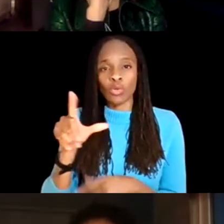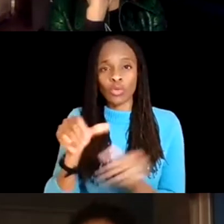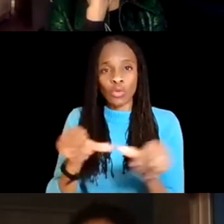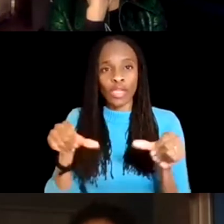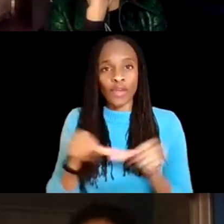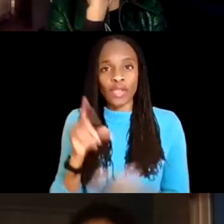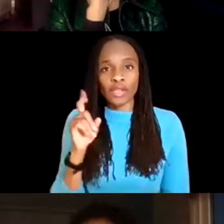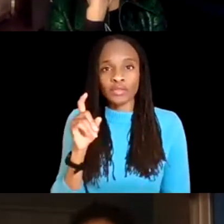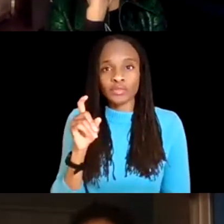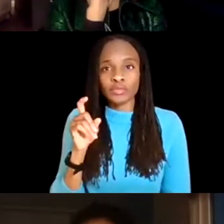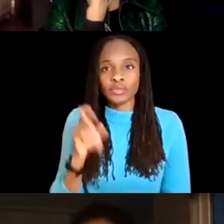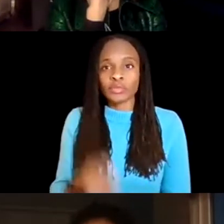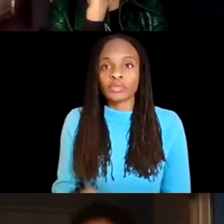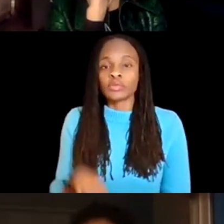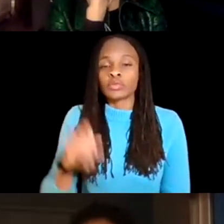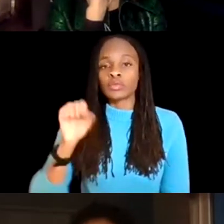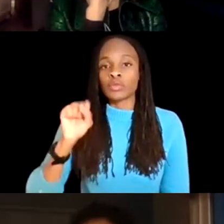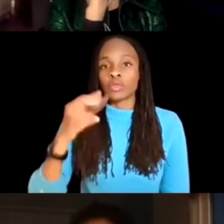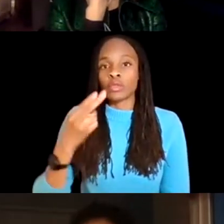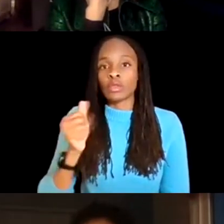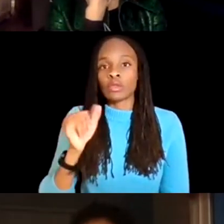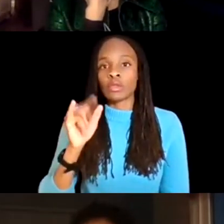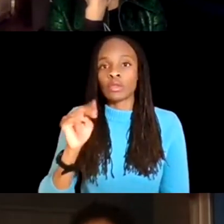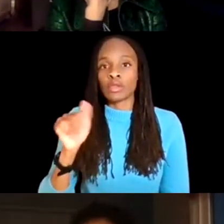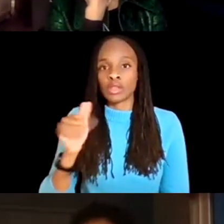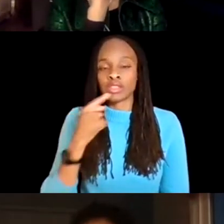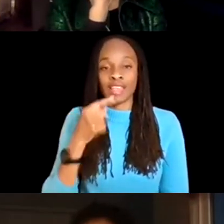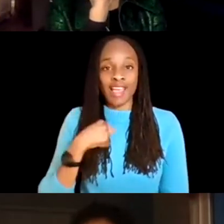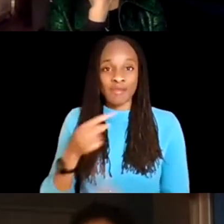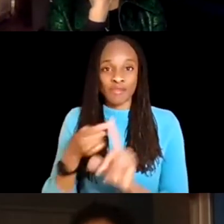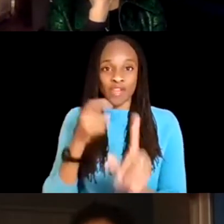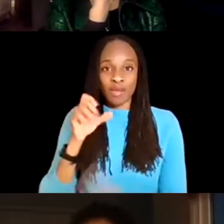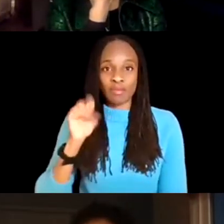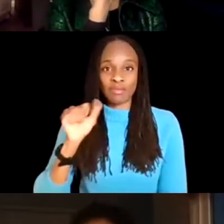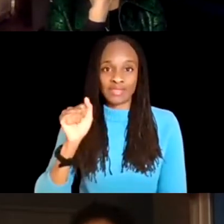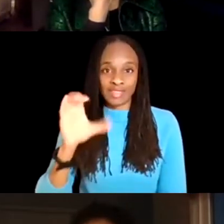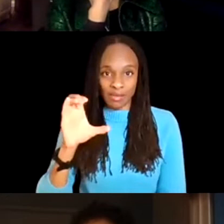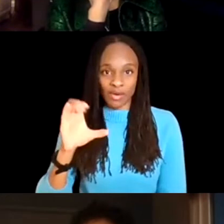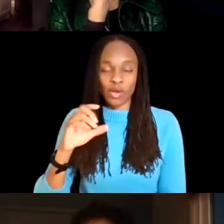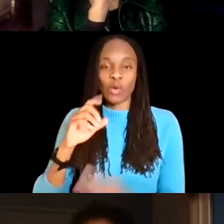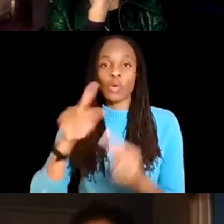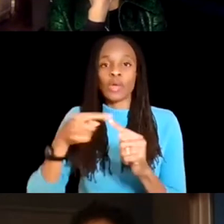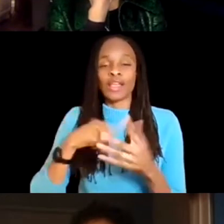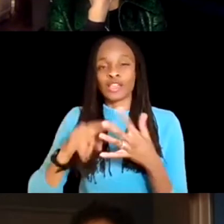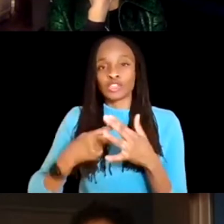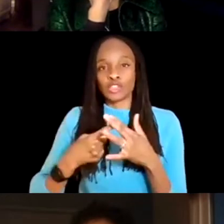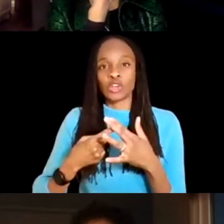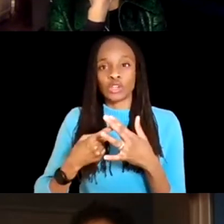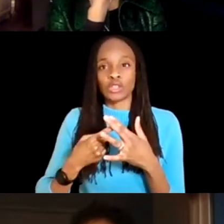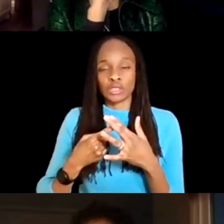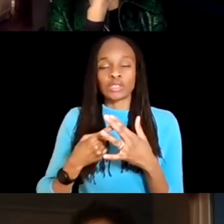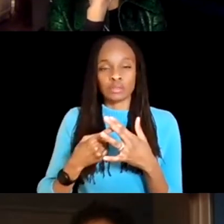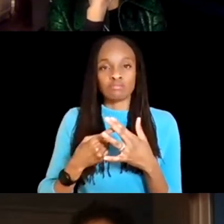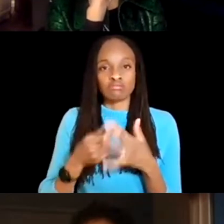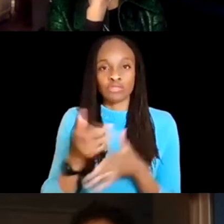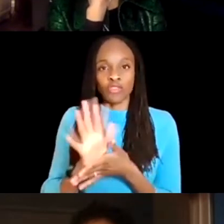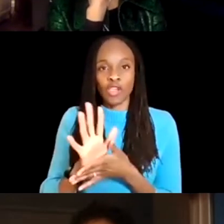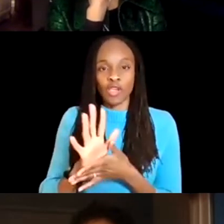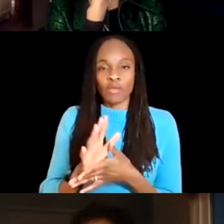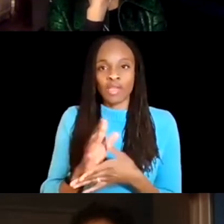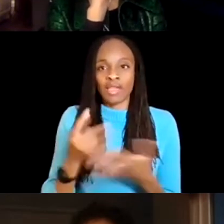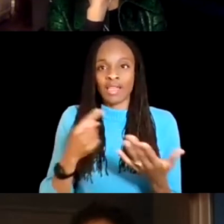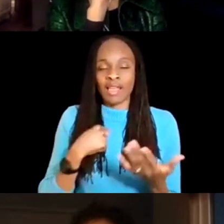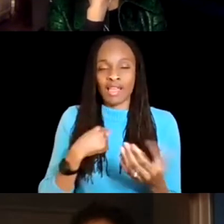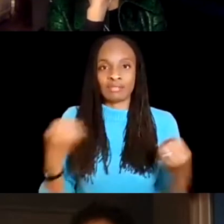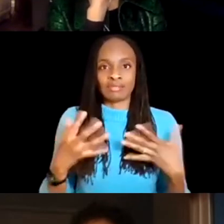I mean, so I'm from Sacramento, and when I started off in film, I had the same fear. I was like, how do I get a career off the